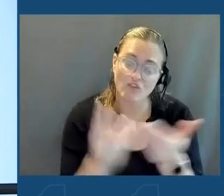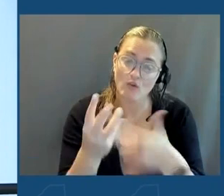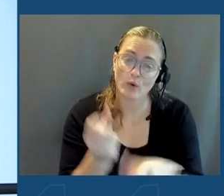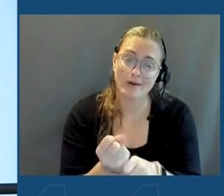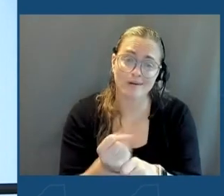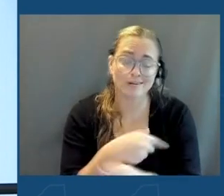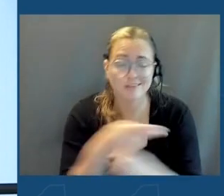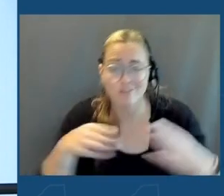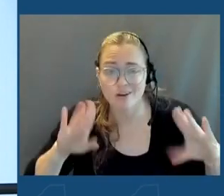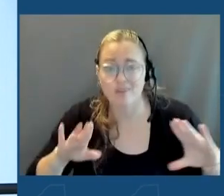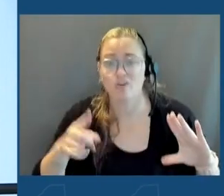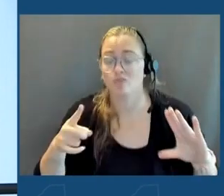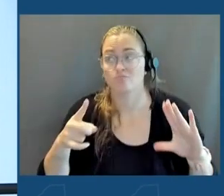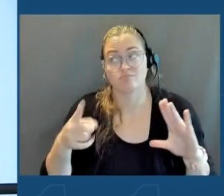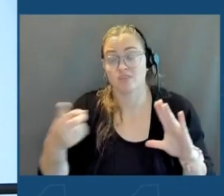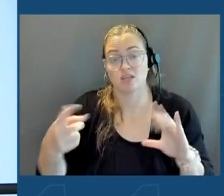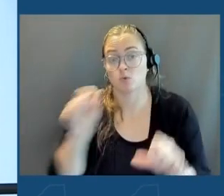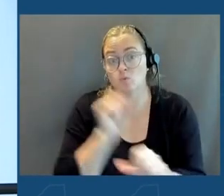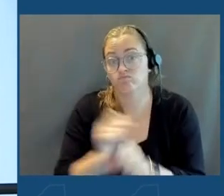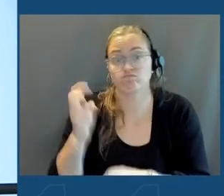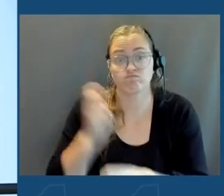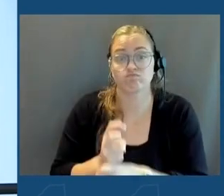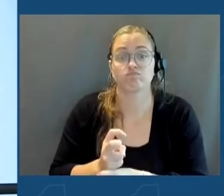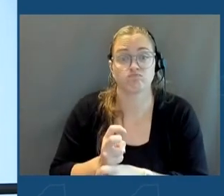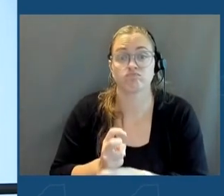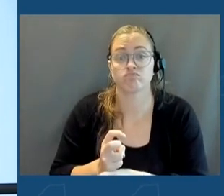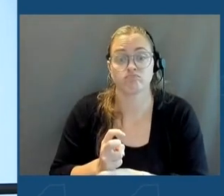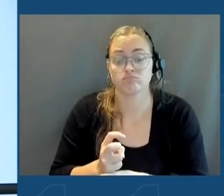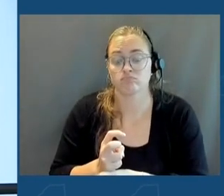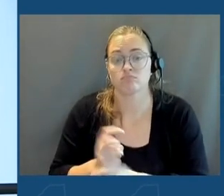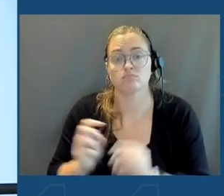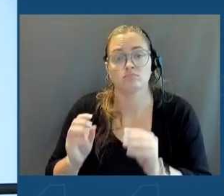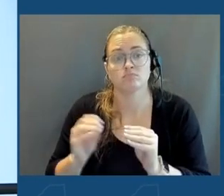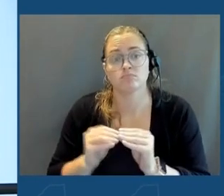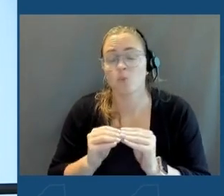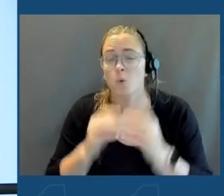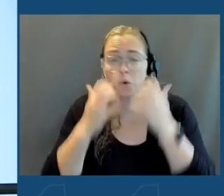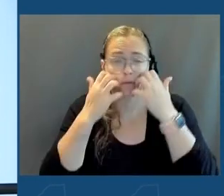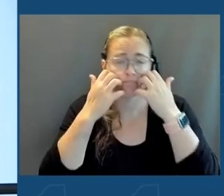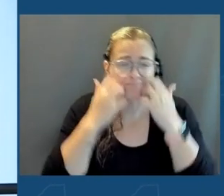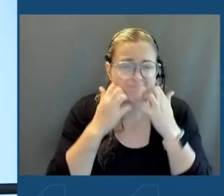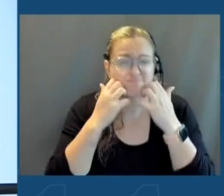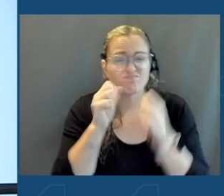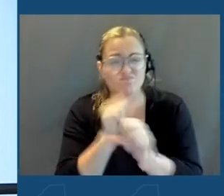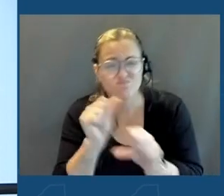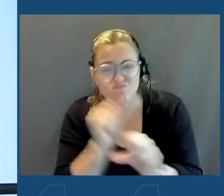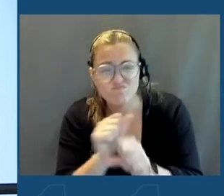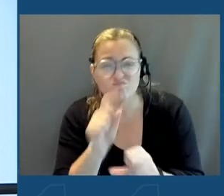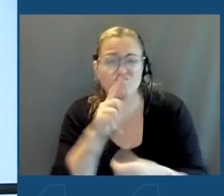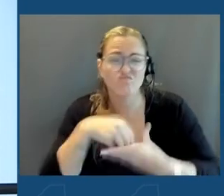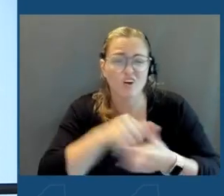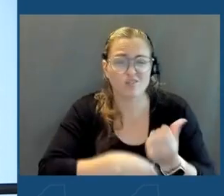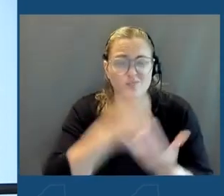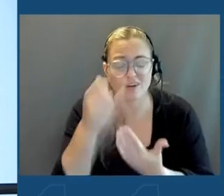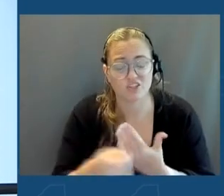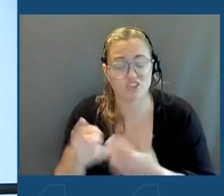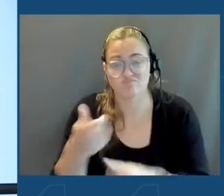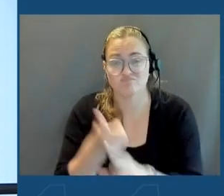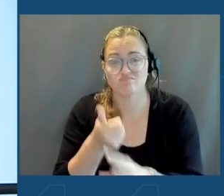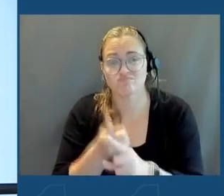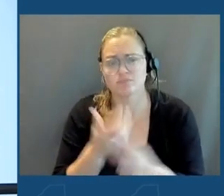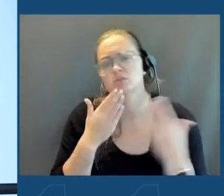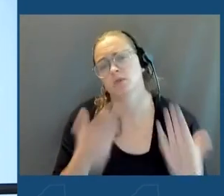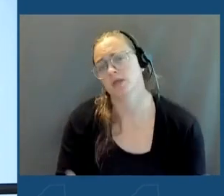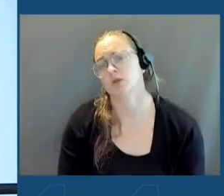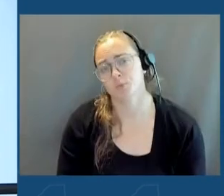works harder. This guy's literally had more blood, sweat, and tears in this project than anybody else. So we all thank you again for